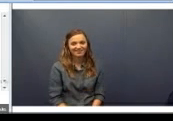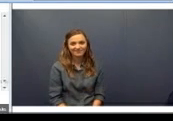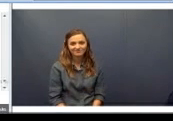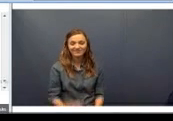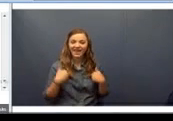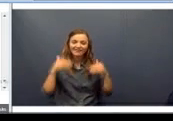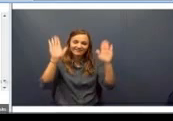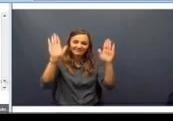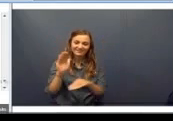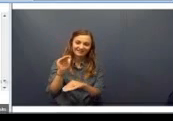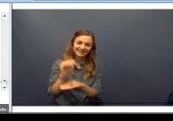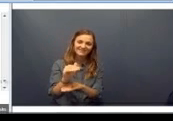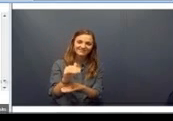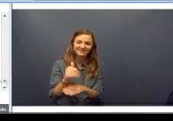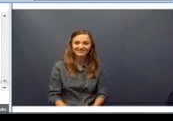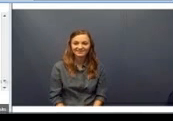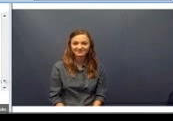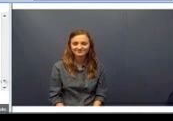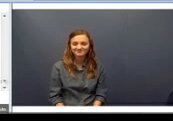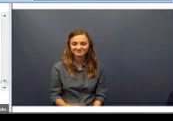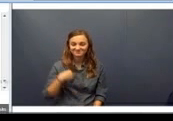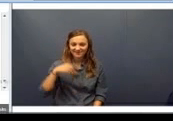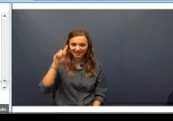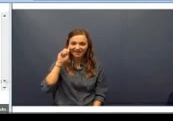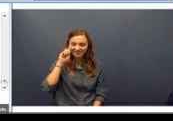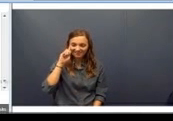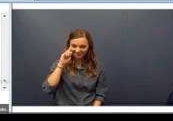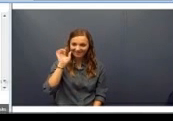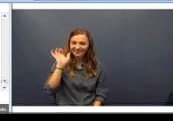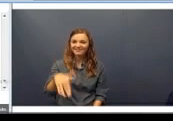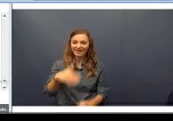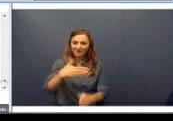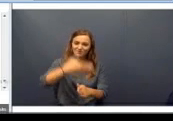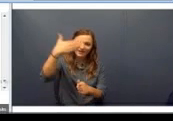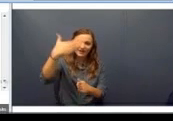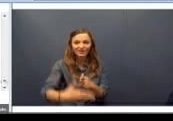Absolutely. We thank you all, and